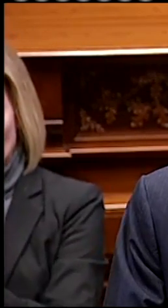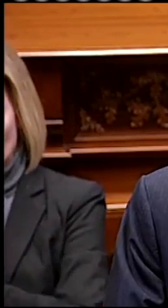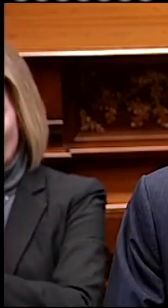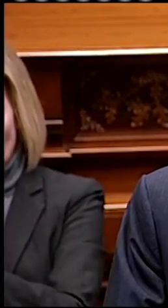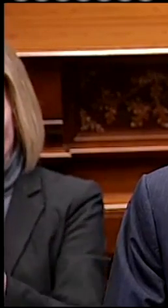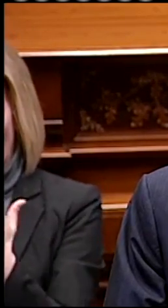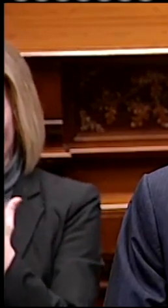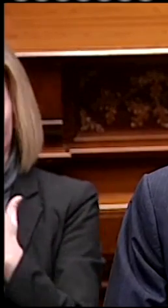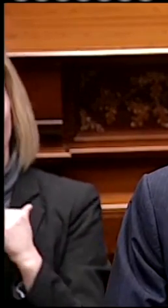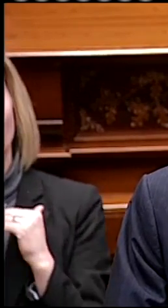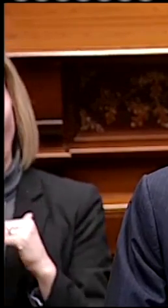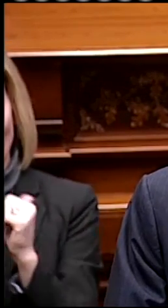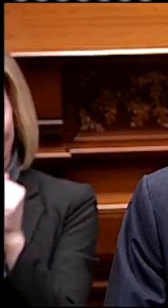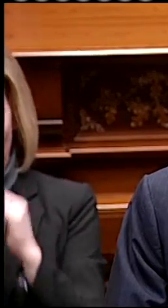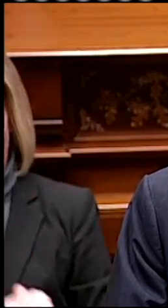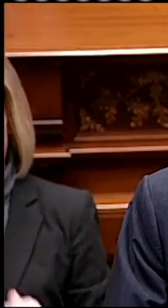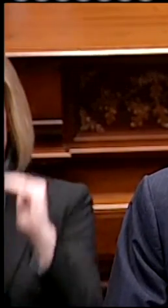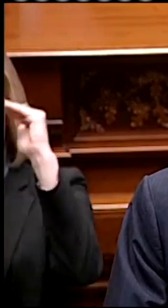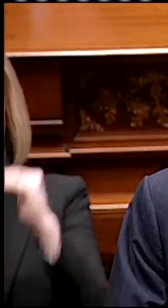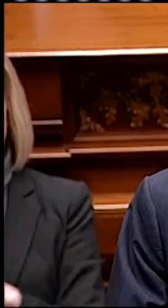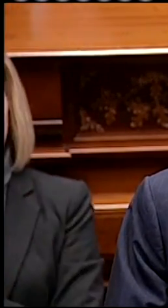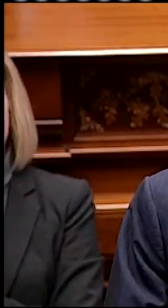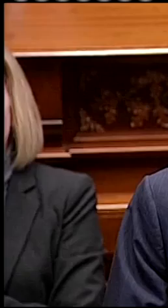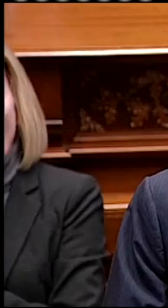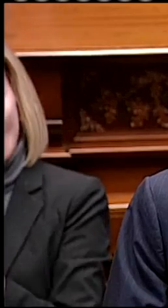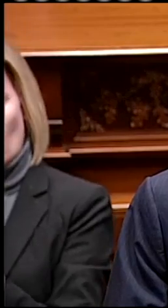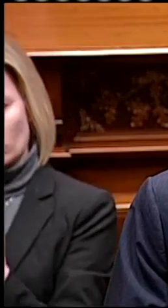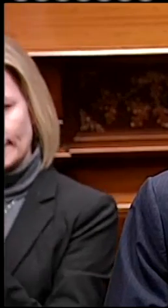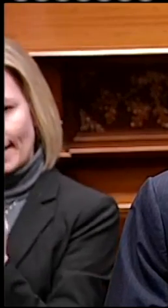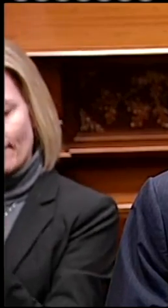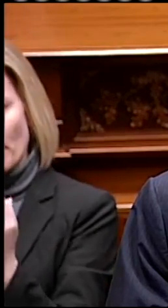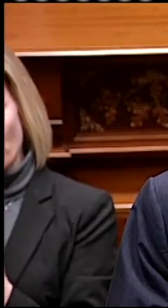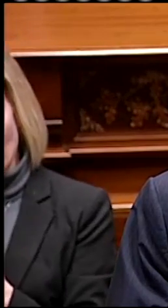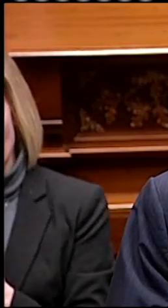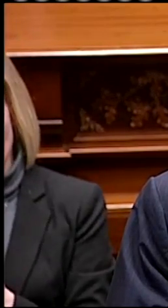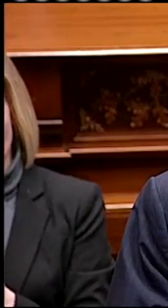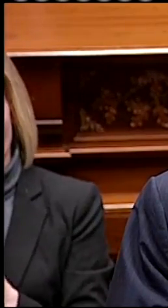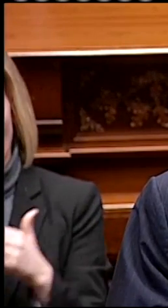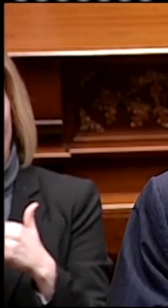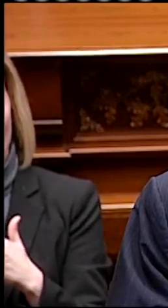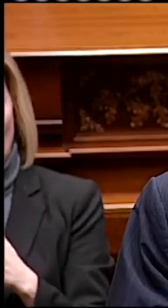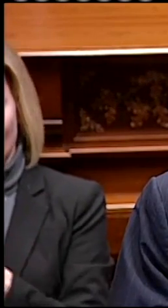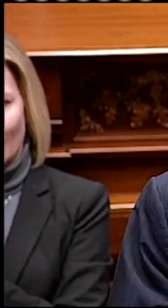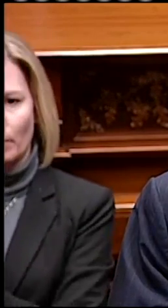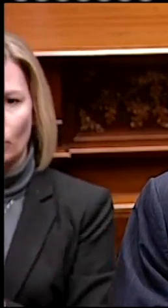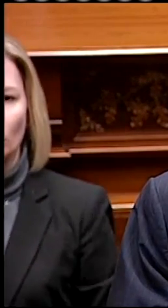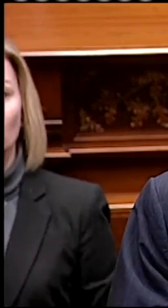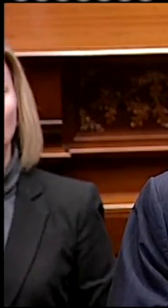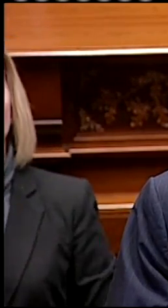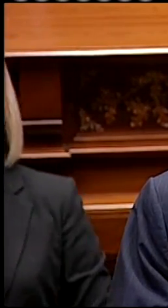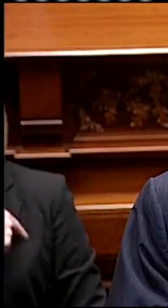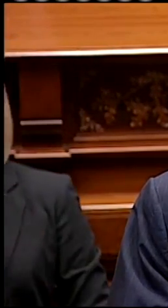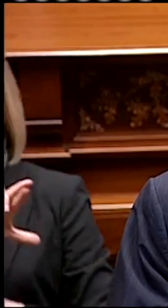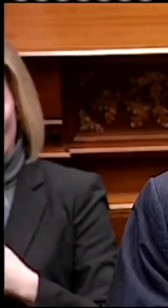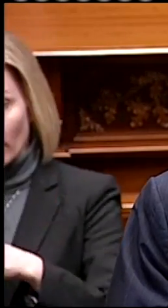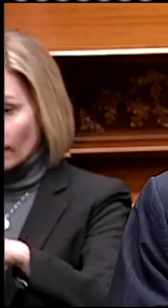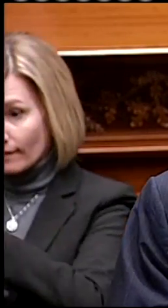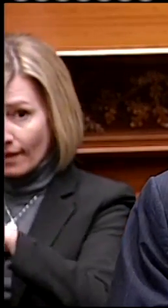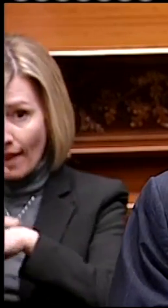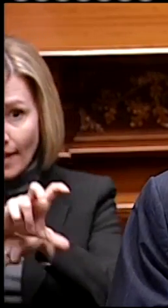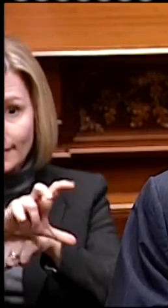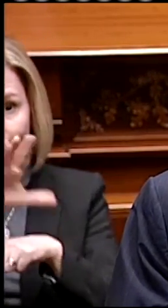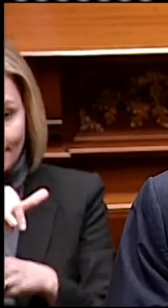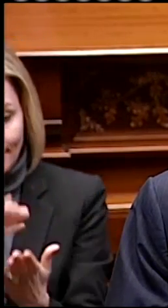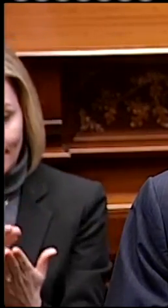government because reforms will save taxpayers billions. And we can reinvest those billions